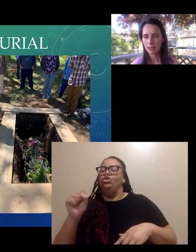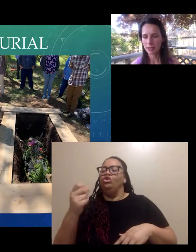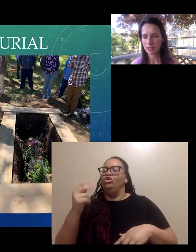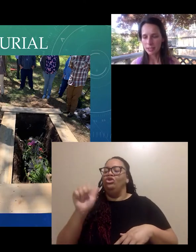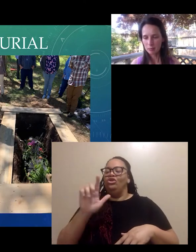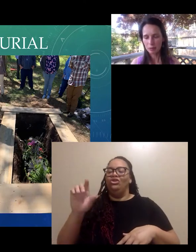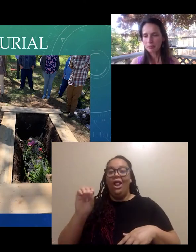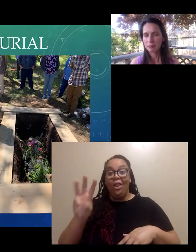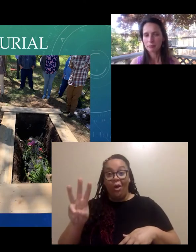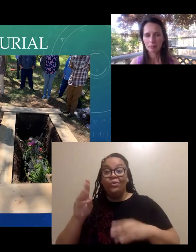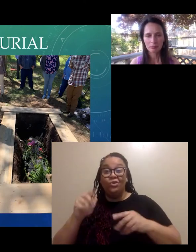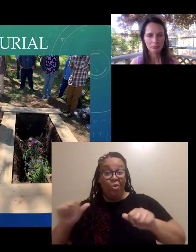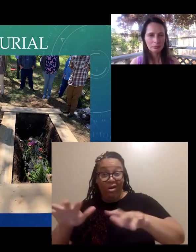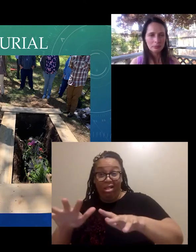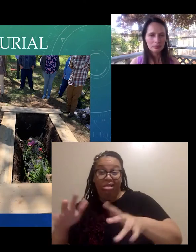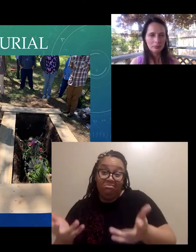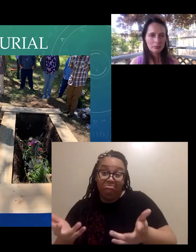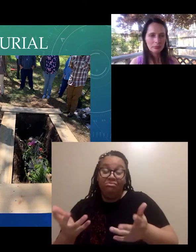you went six feet deep.